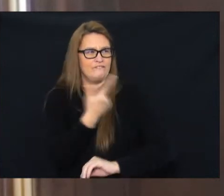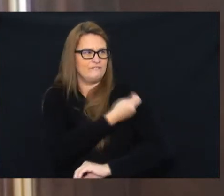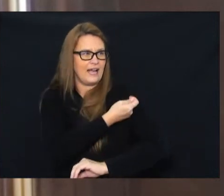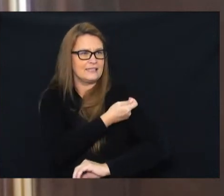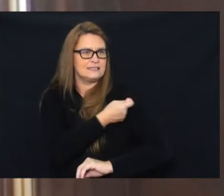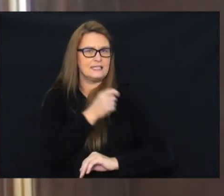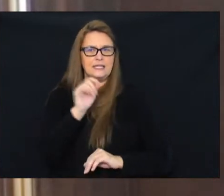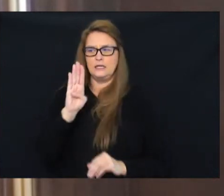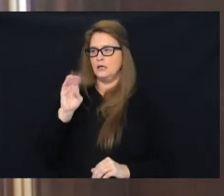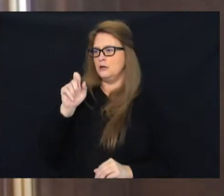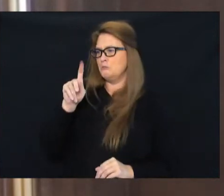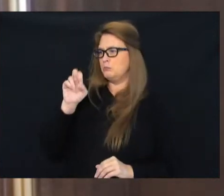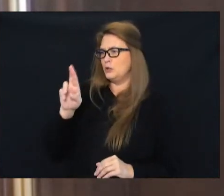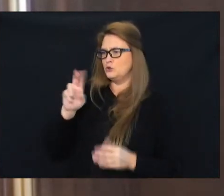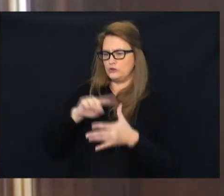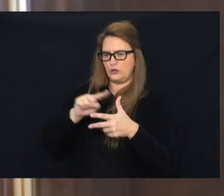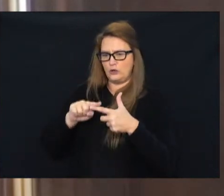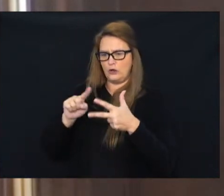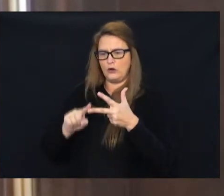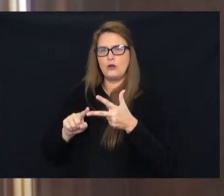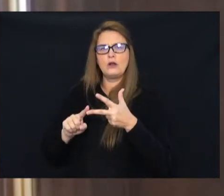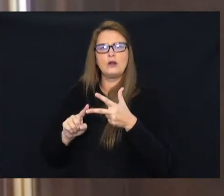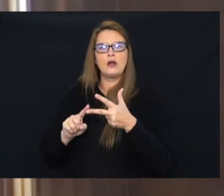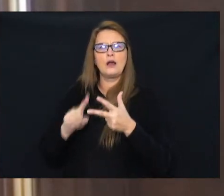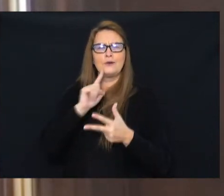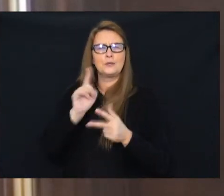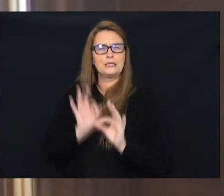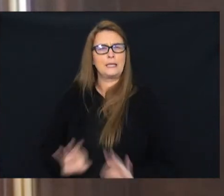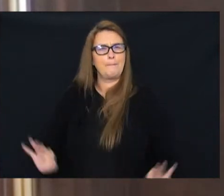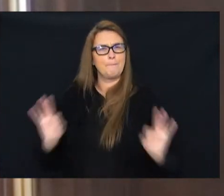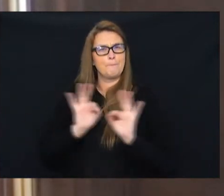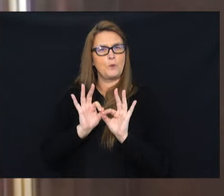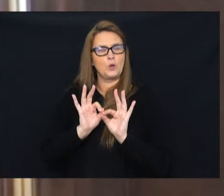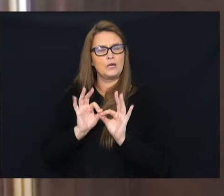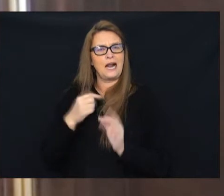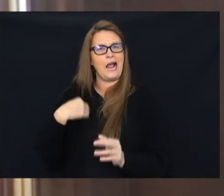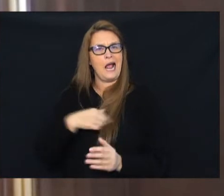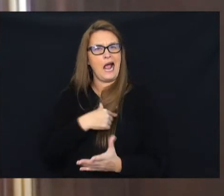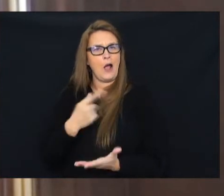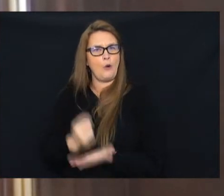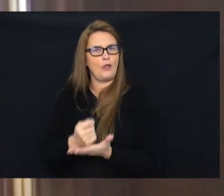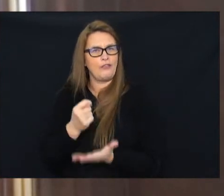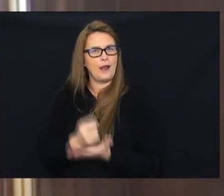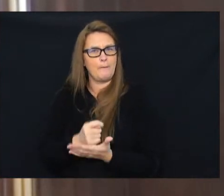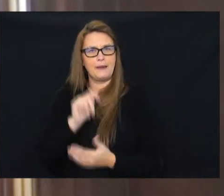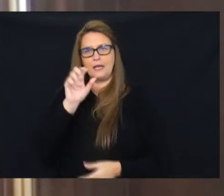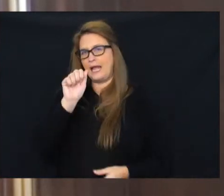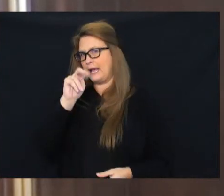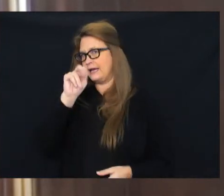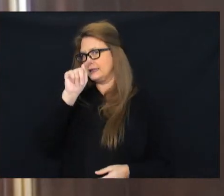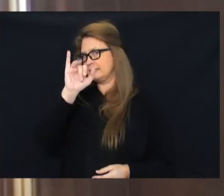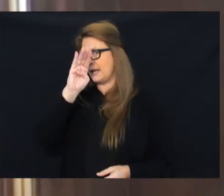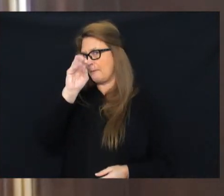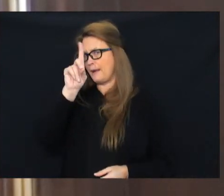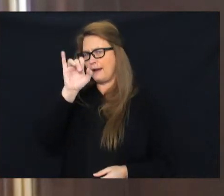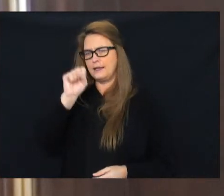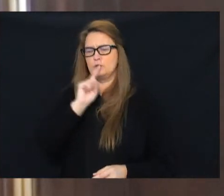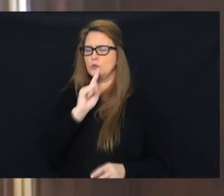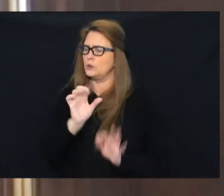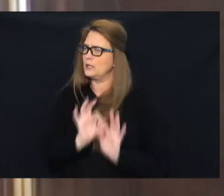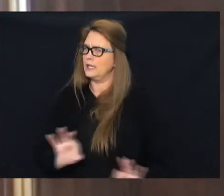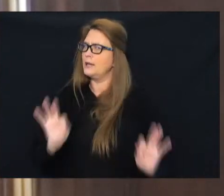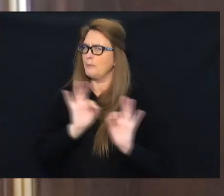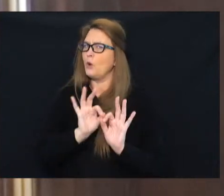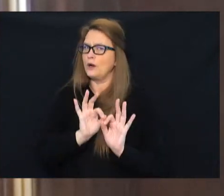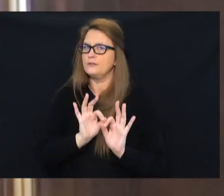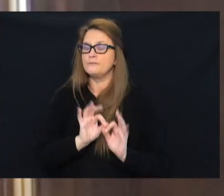boosters, along with some of our new advances in therapies like monoclonal antibodies, are so important. So as